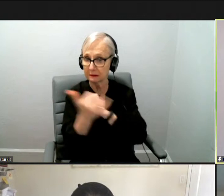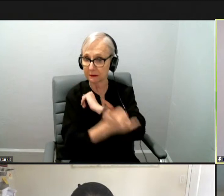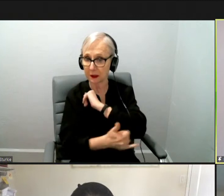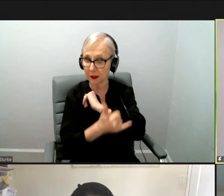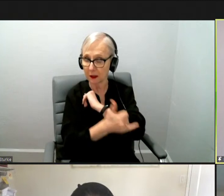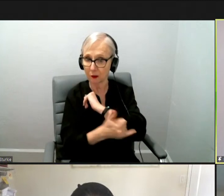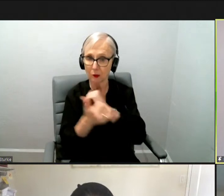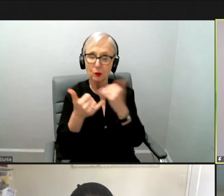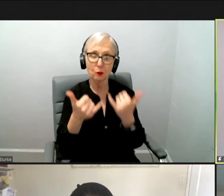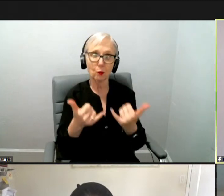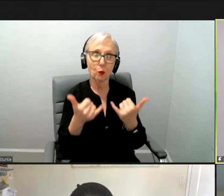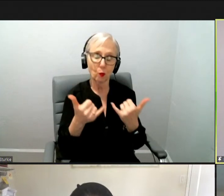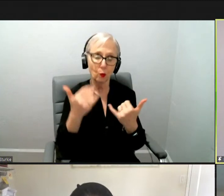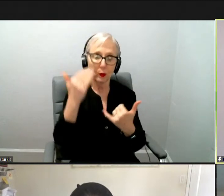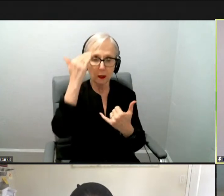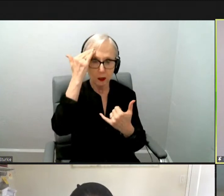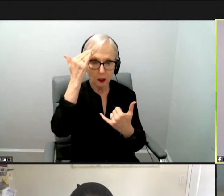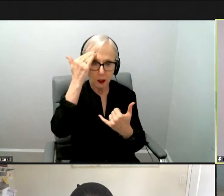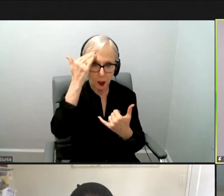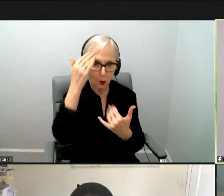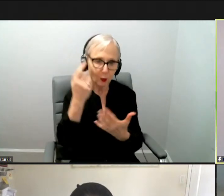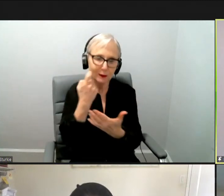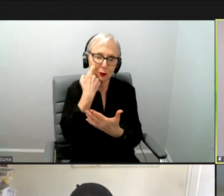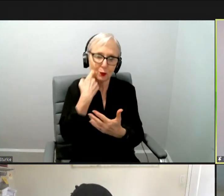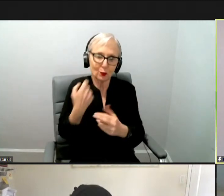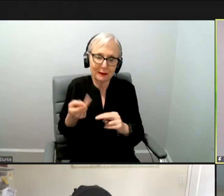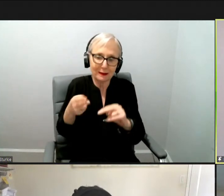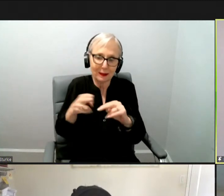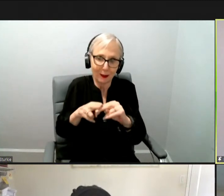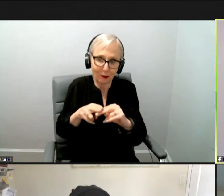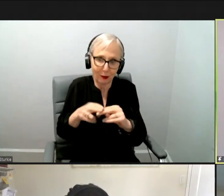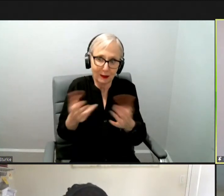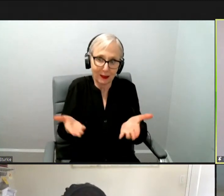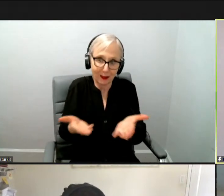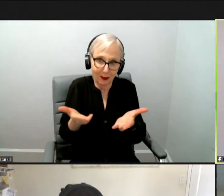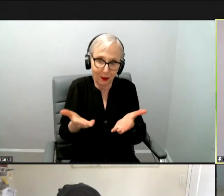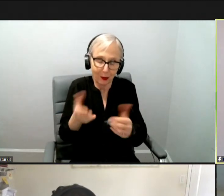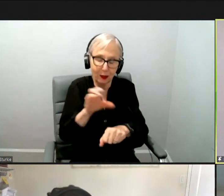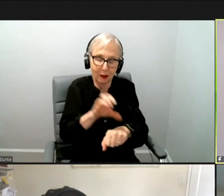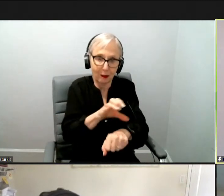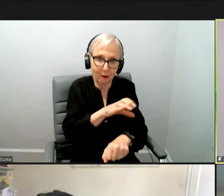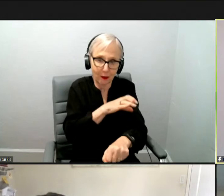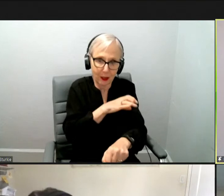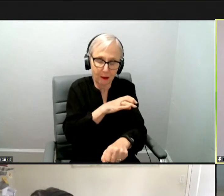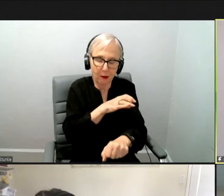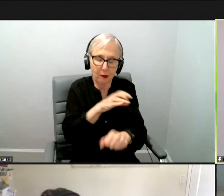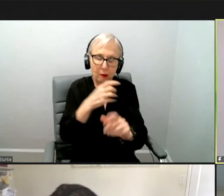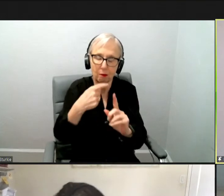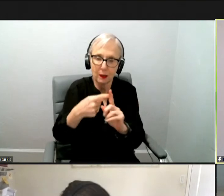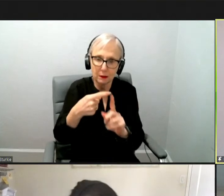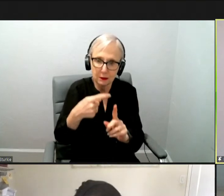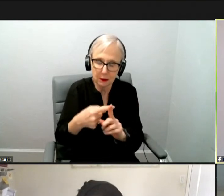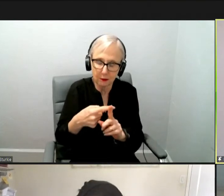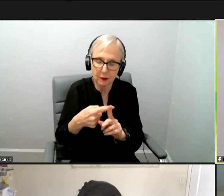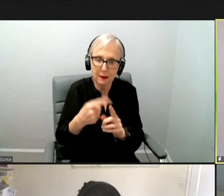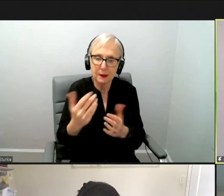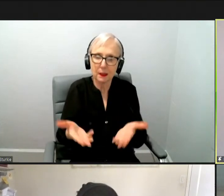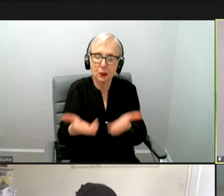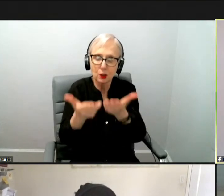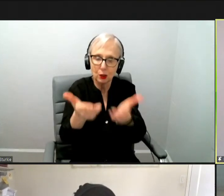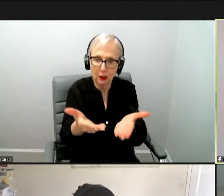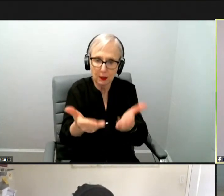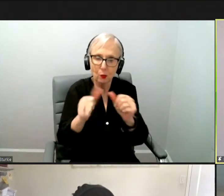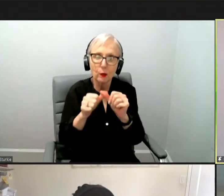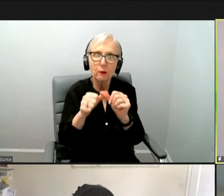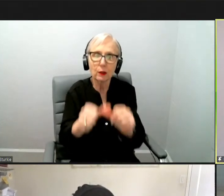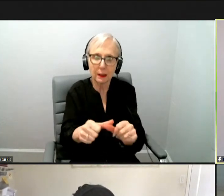now, this very recent increase that we've seen in percent positivity in cases does suggest to me that we will